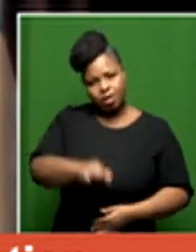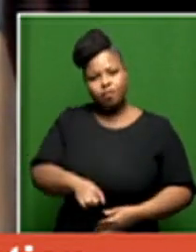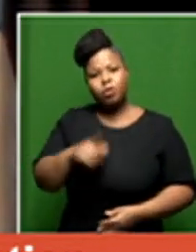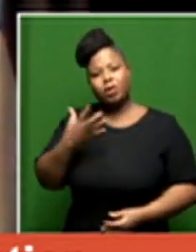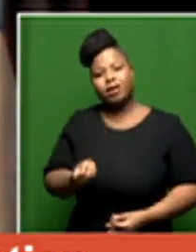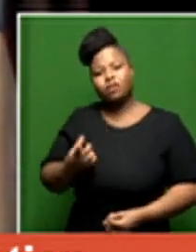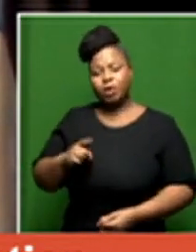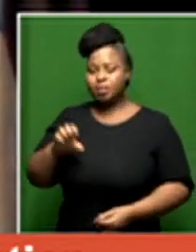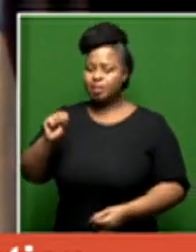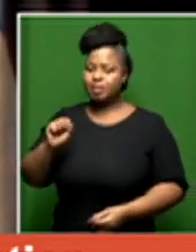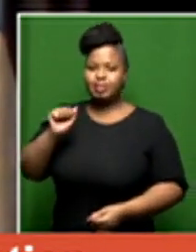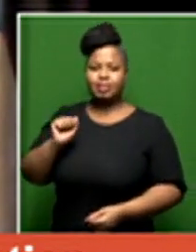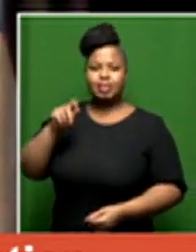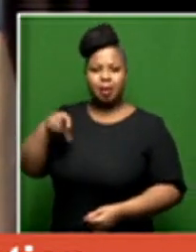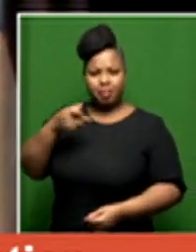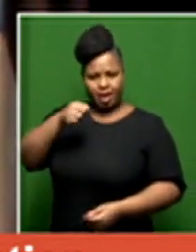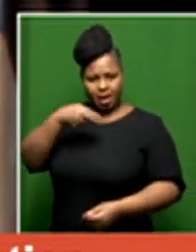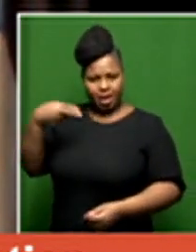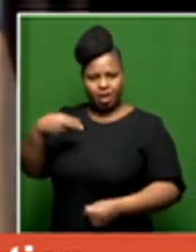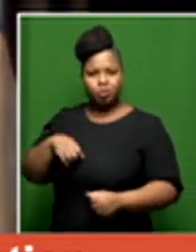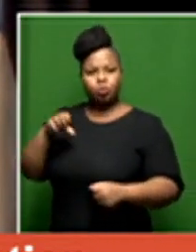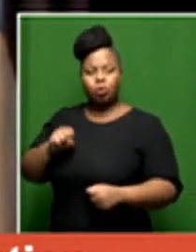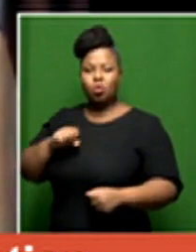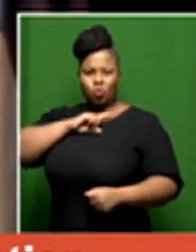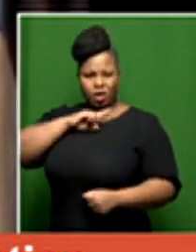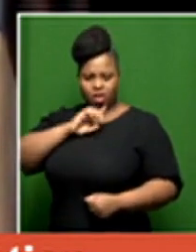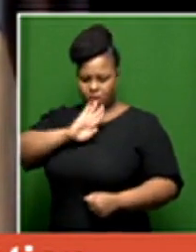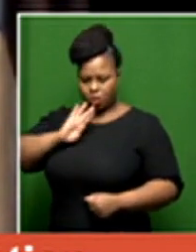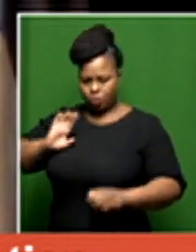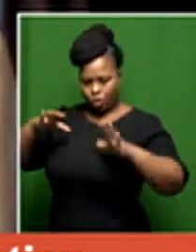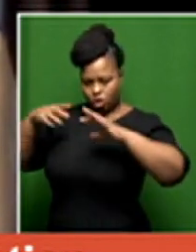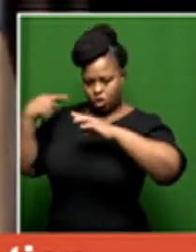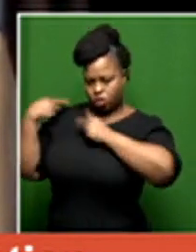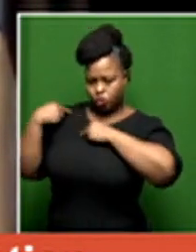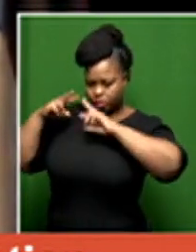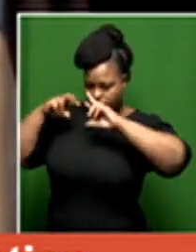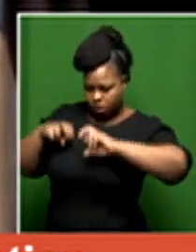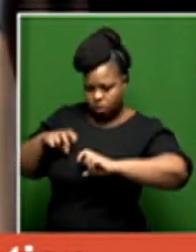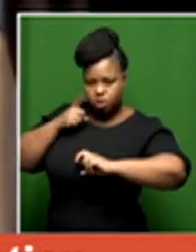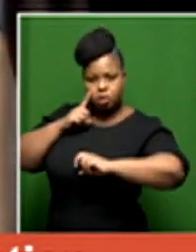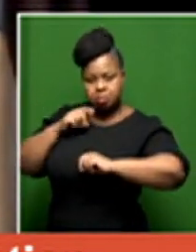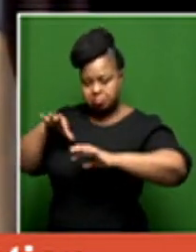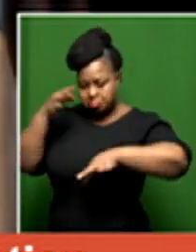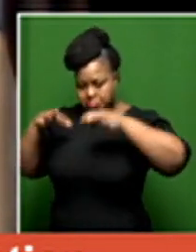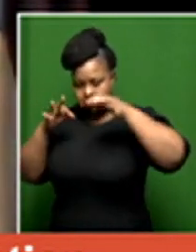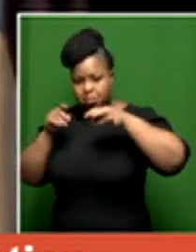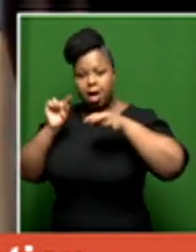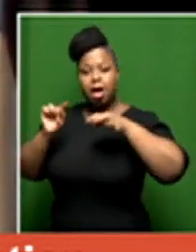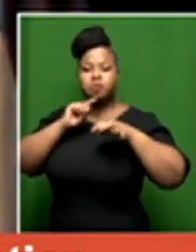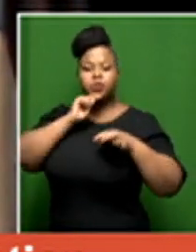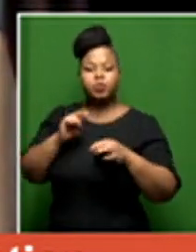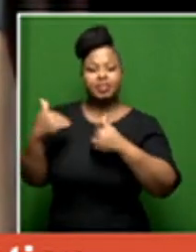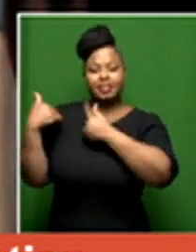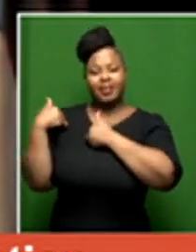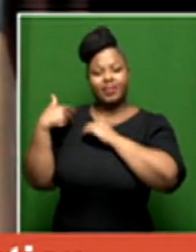got SAPRA, which is also looking at the safety of the vaccines, if it will be approved